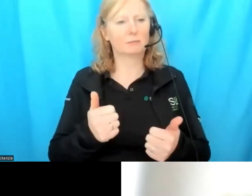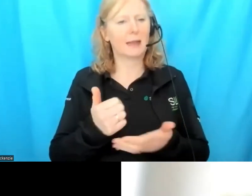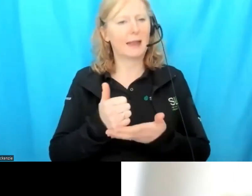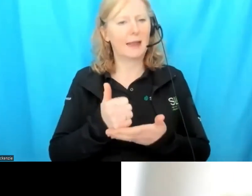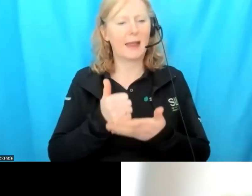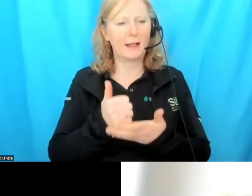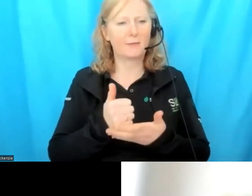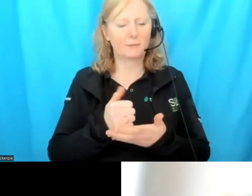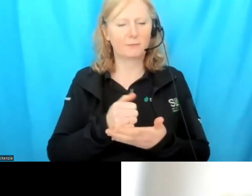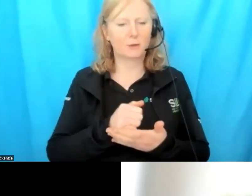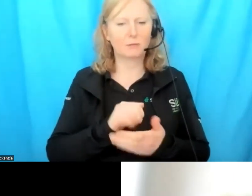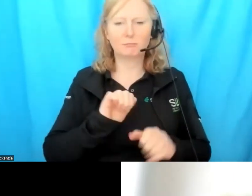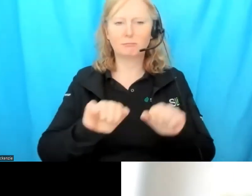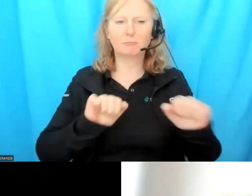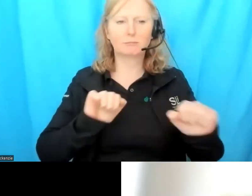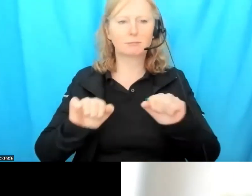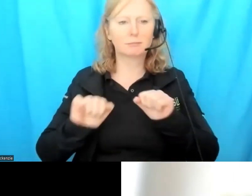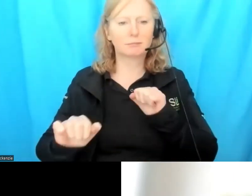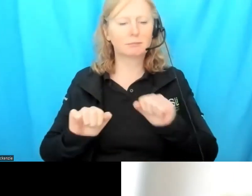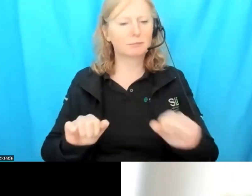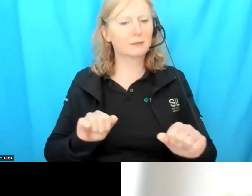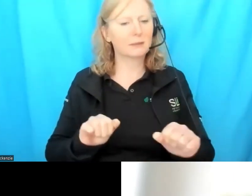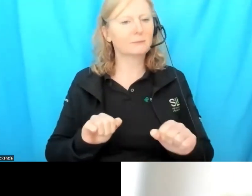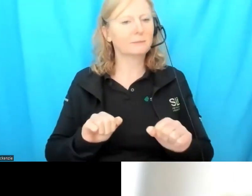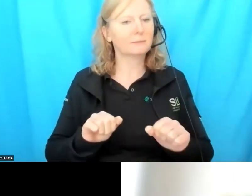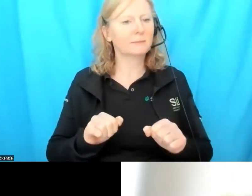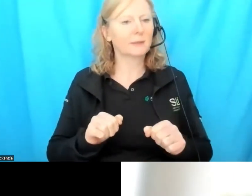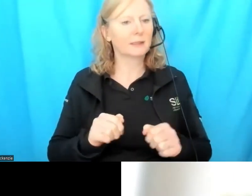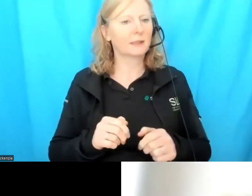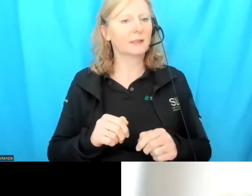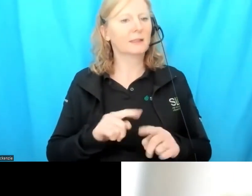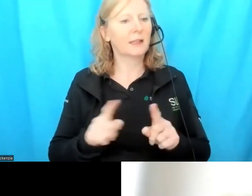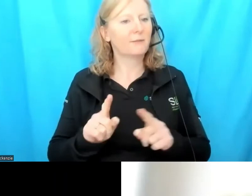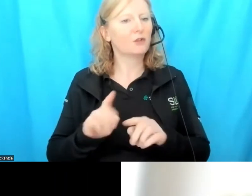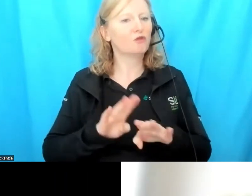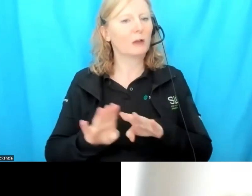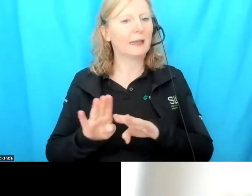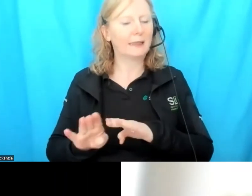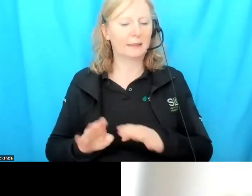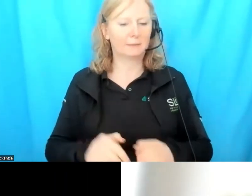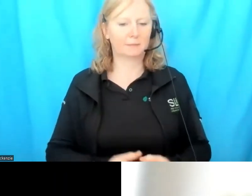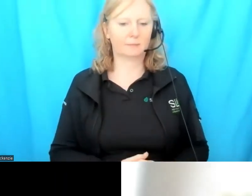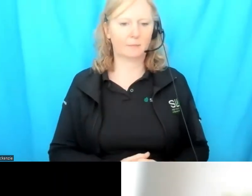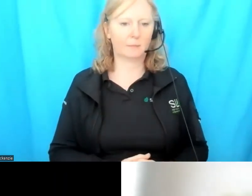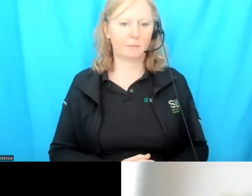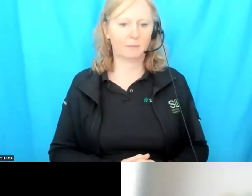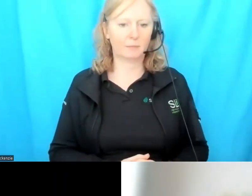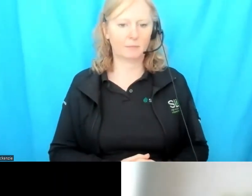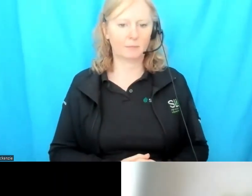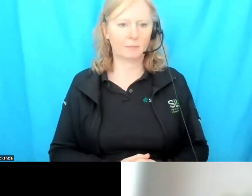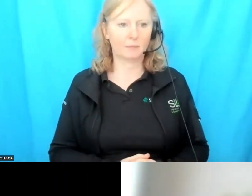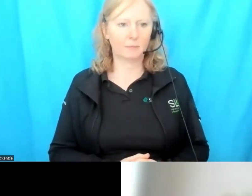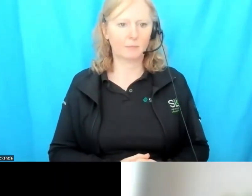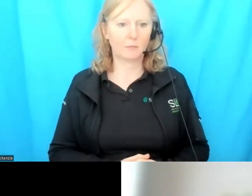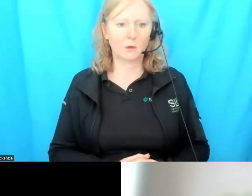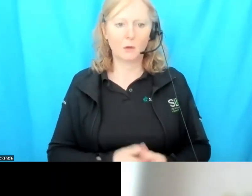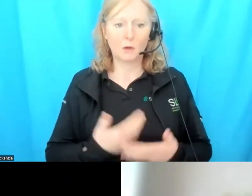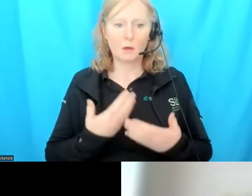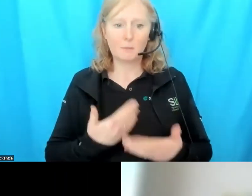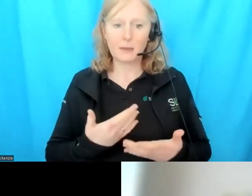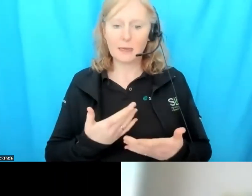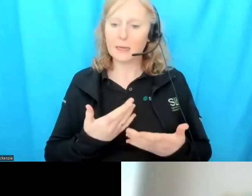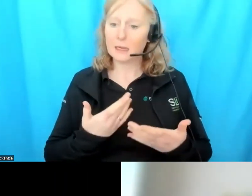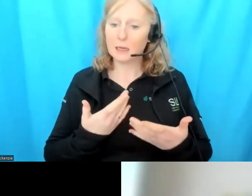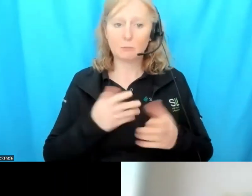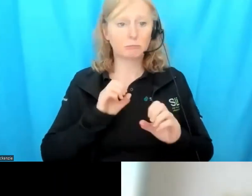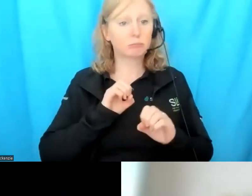of the training that each of these modes employs. We've done quite a lot of talking at you so far,